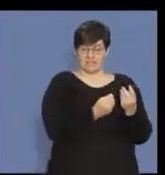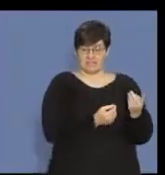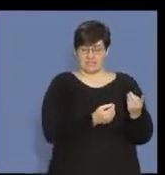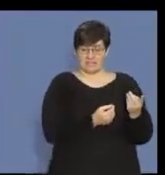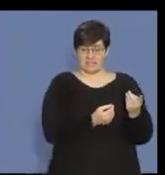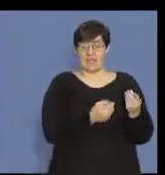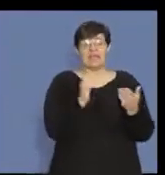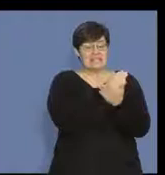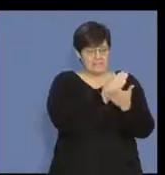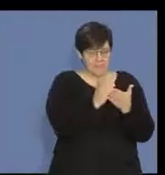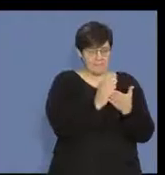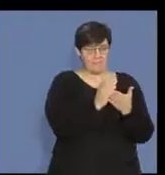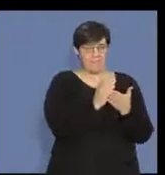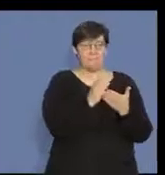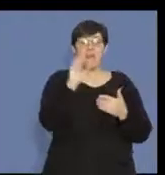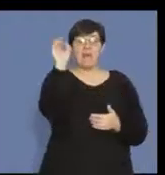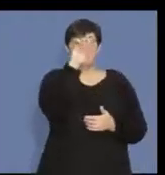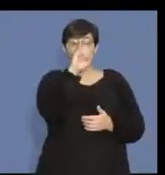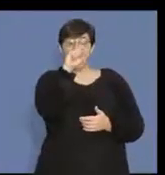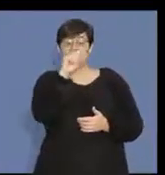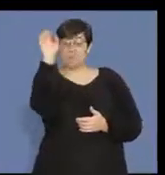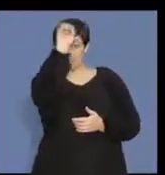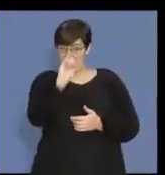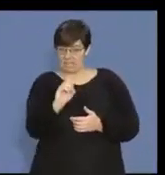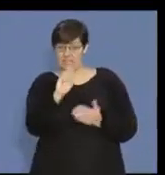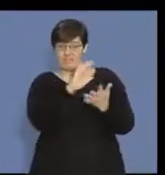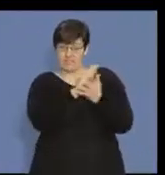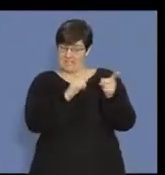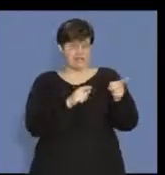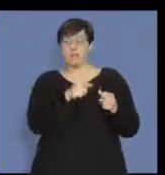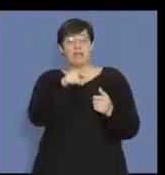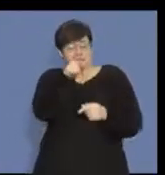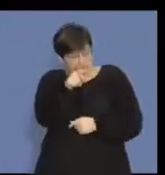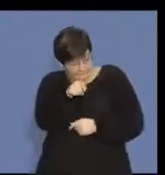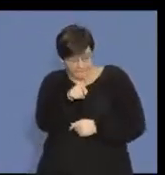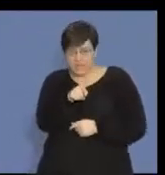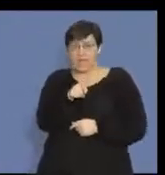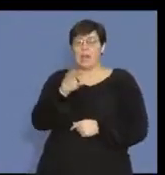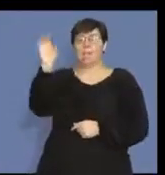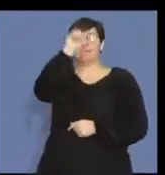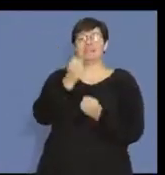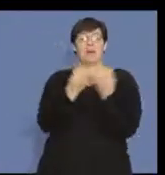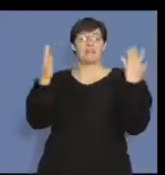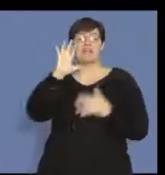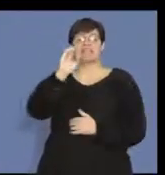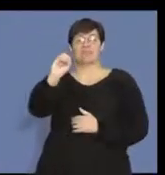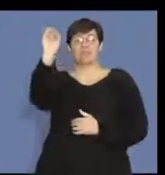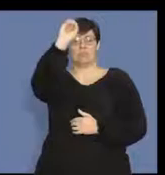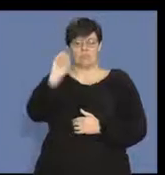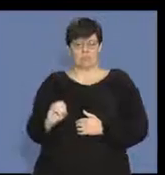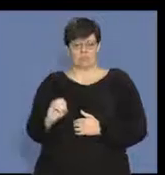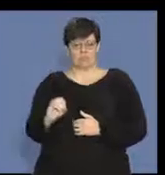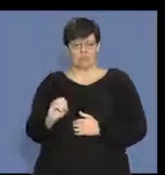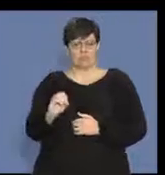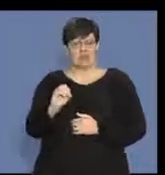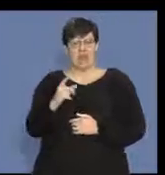are zero rated, meaning the VAT rate is 0%. And this is something very often candidates